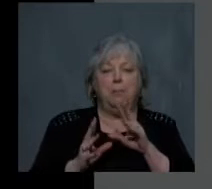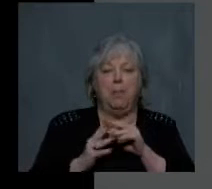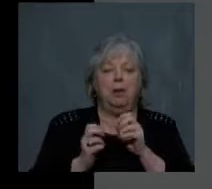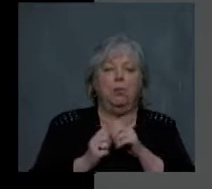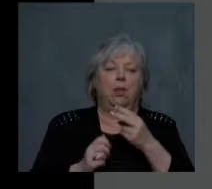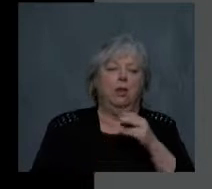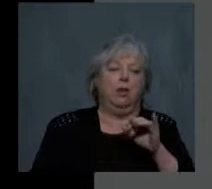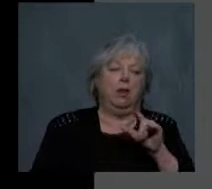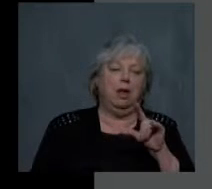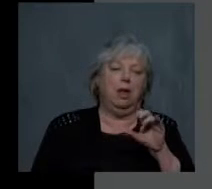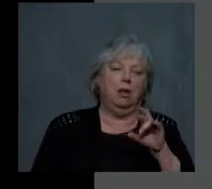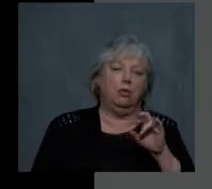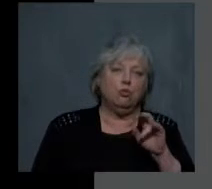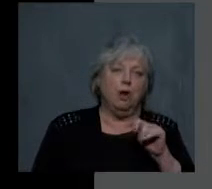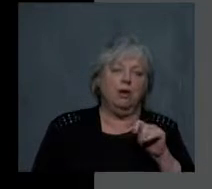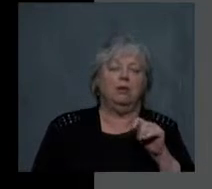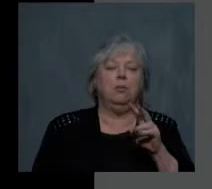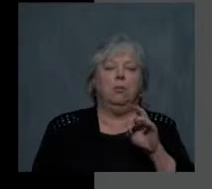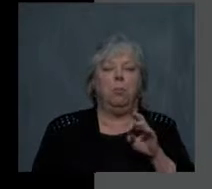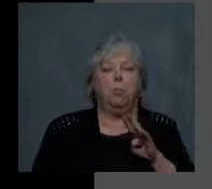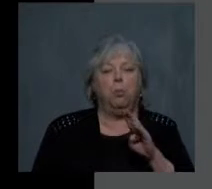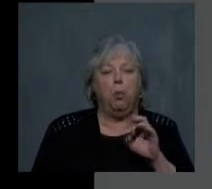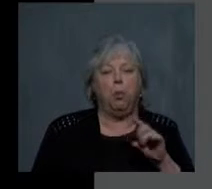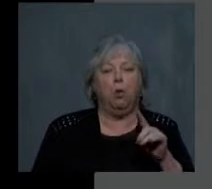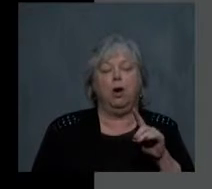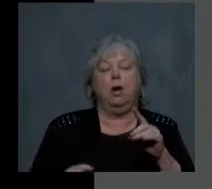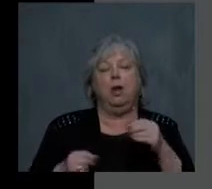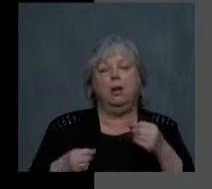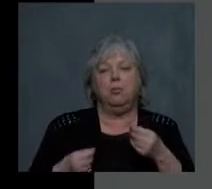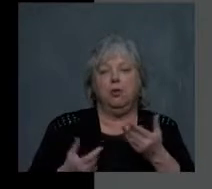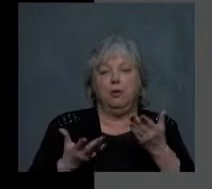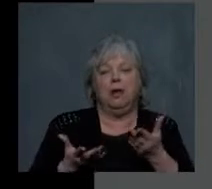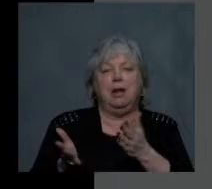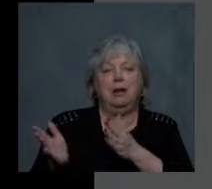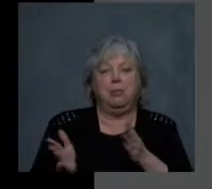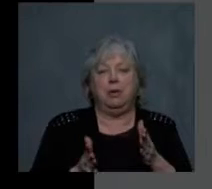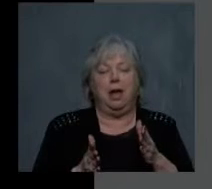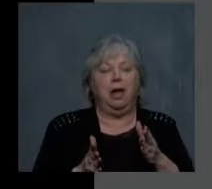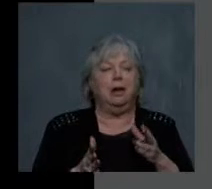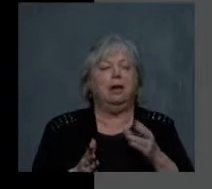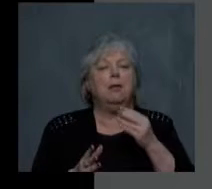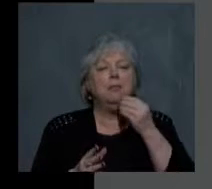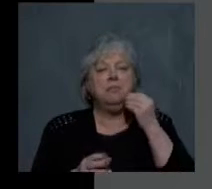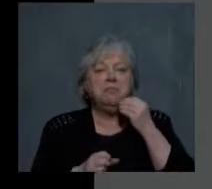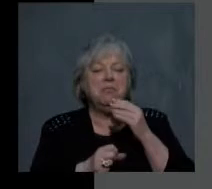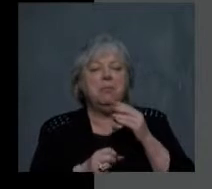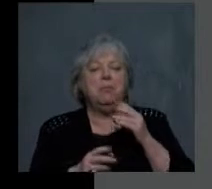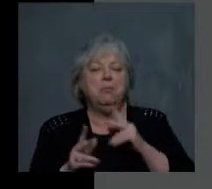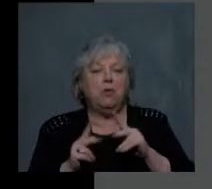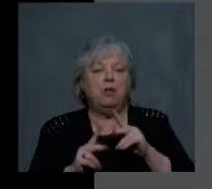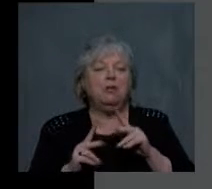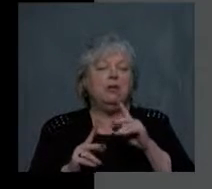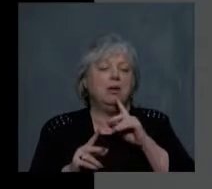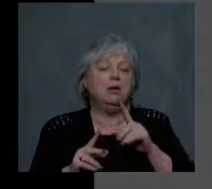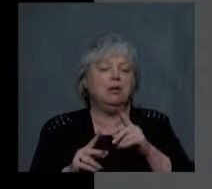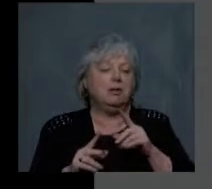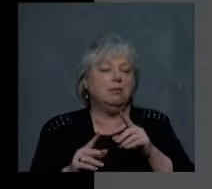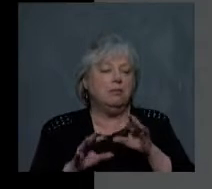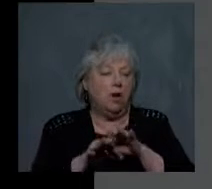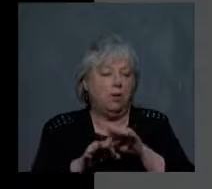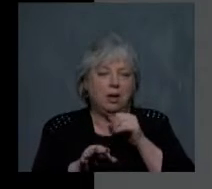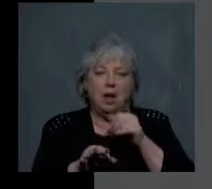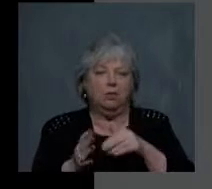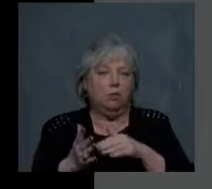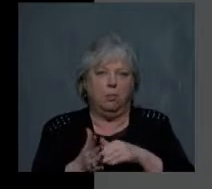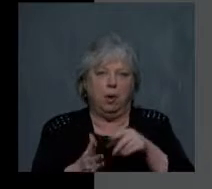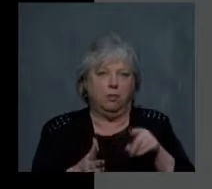Association board, presented the plan as we submitted it. The Residents Association voted to not oppose the application,